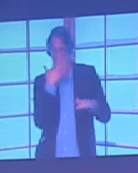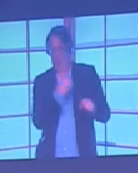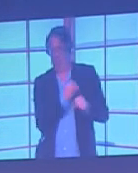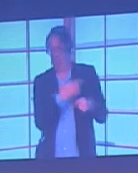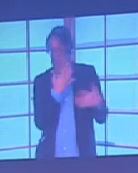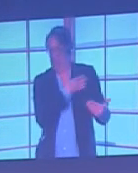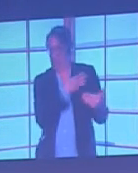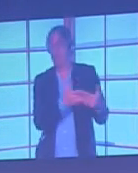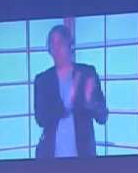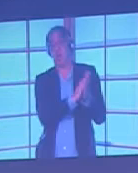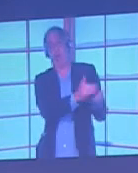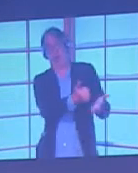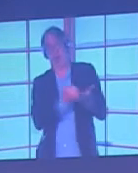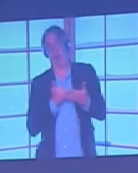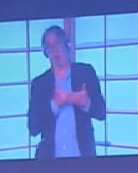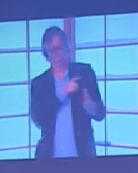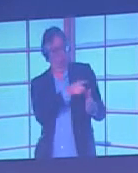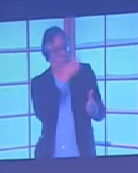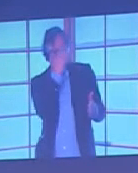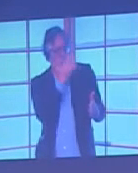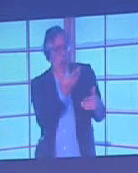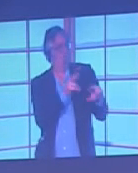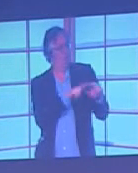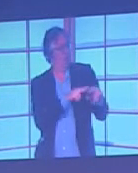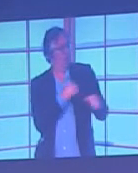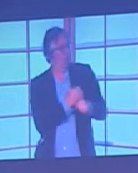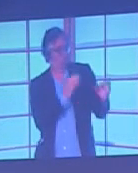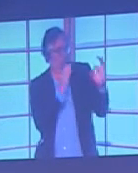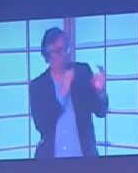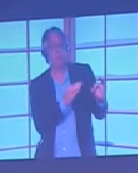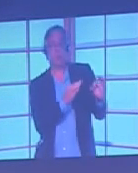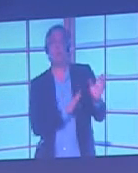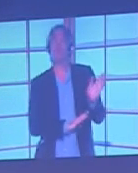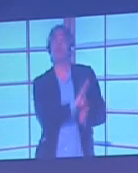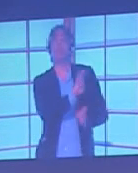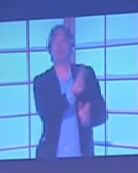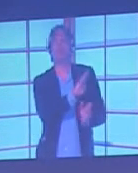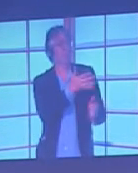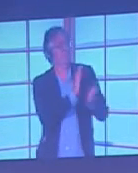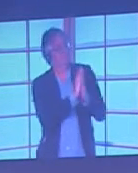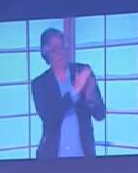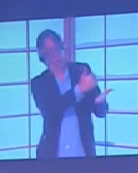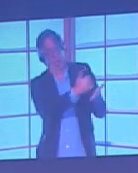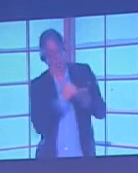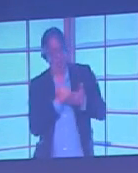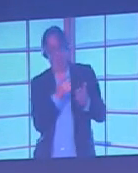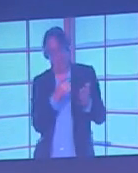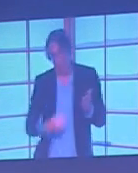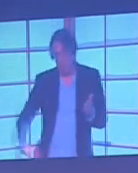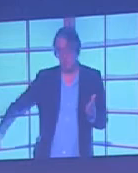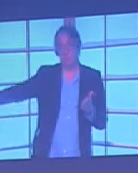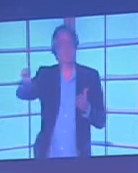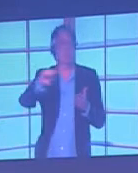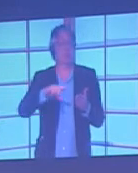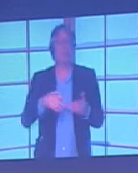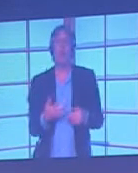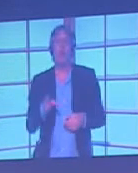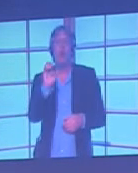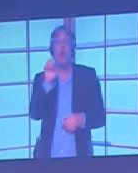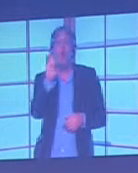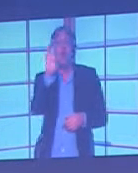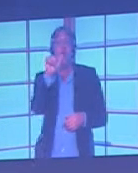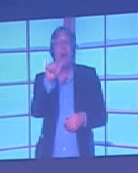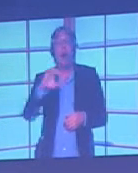implementing this. You know how well it works when it's done properly. We want to help other associations. UEFA has 54